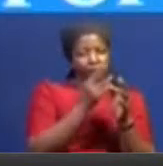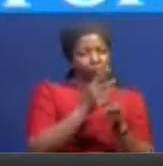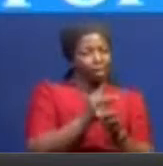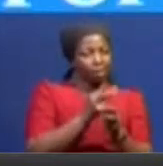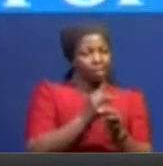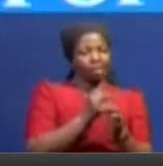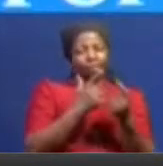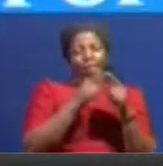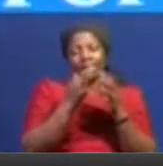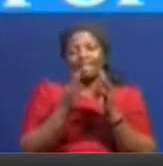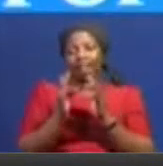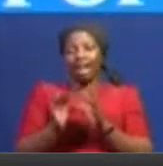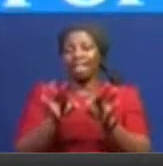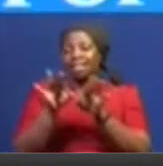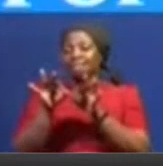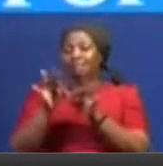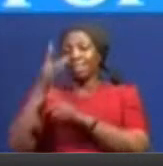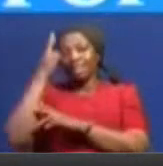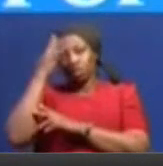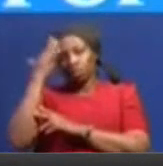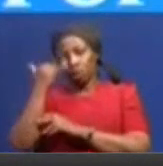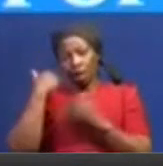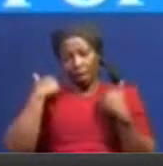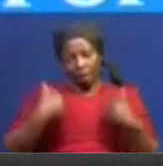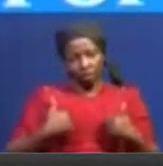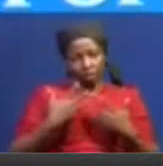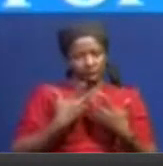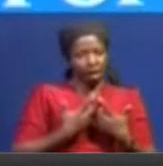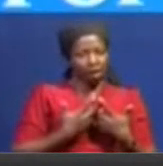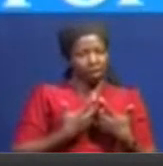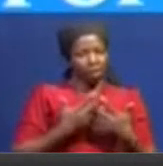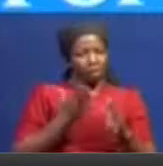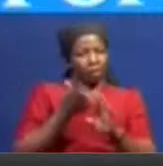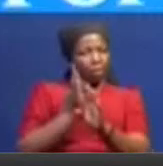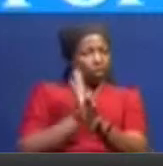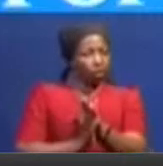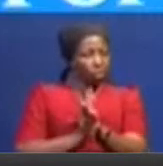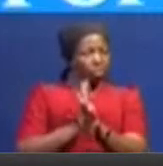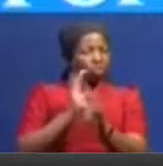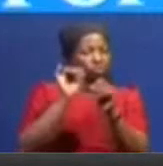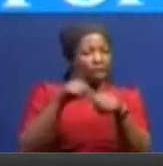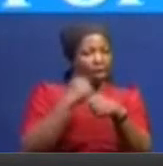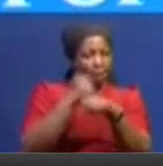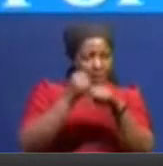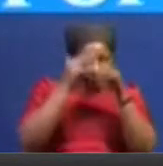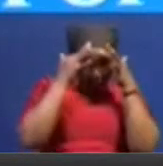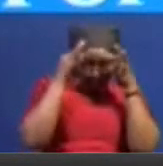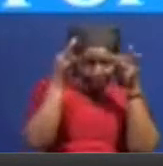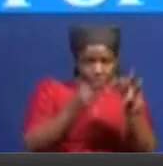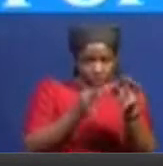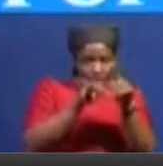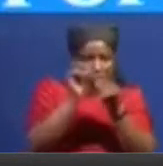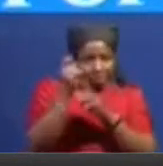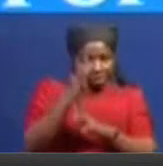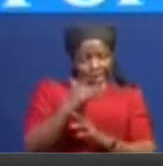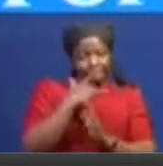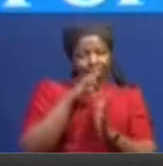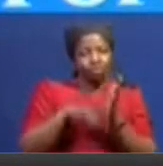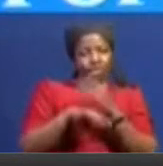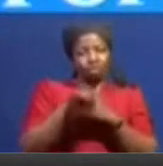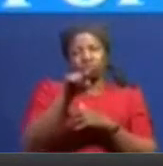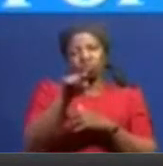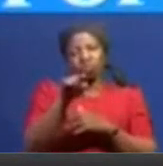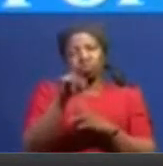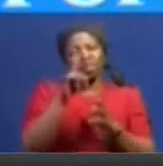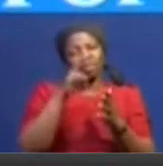why I'm dissenting, then you are able to make a decision as a Kenyan and say, hey, what you're saying does not make sense. But when I just